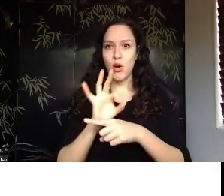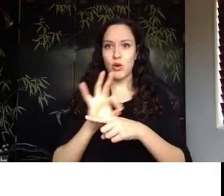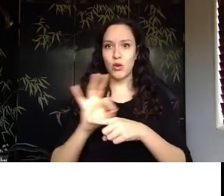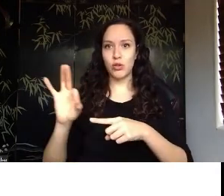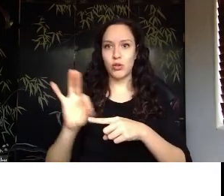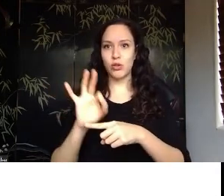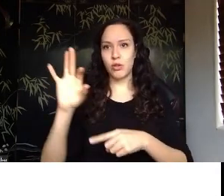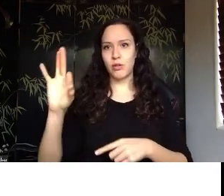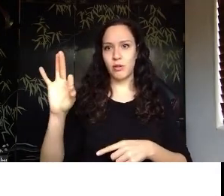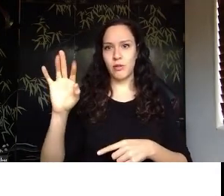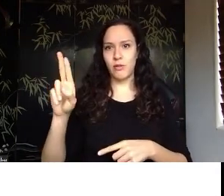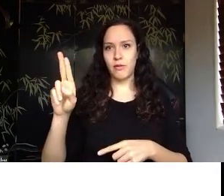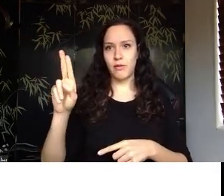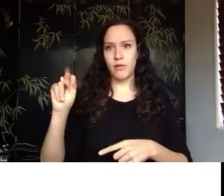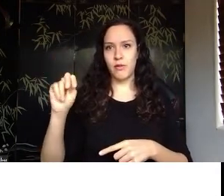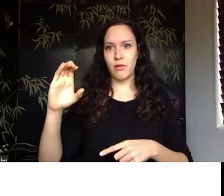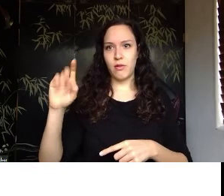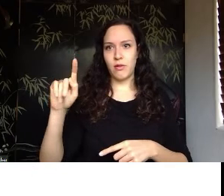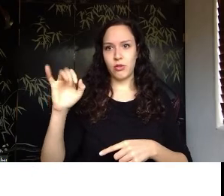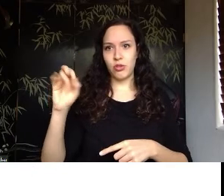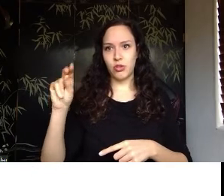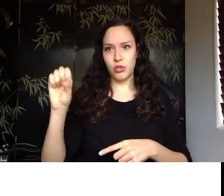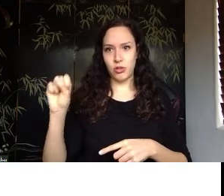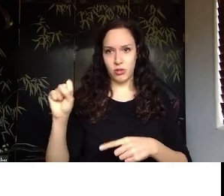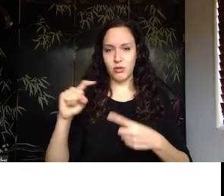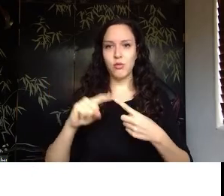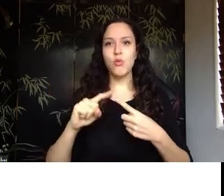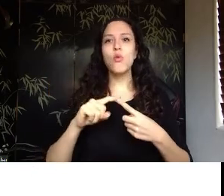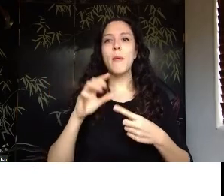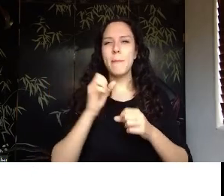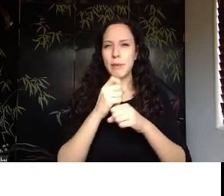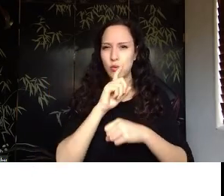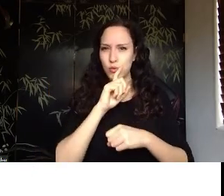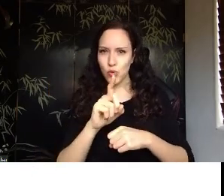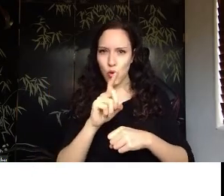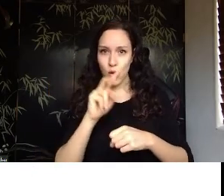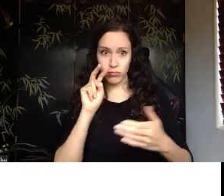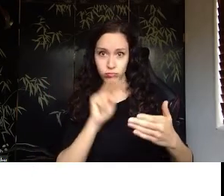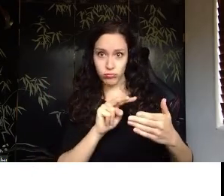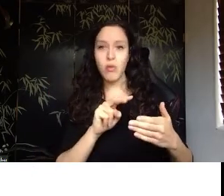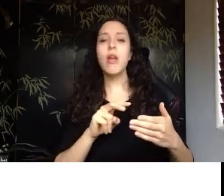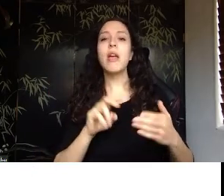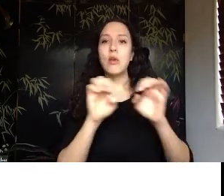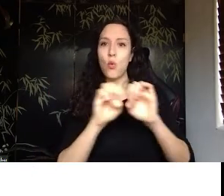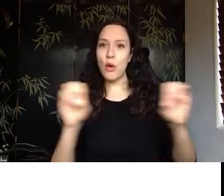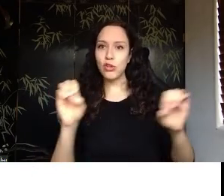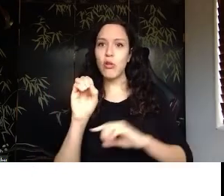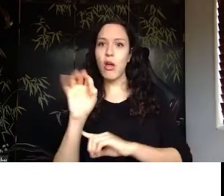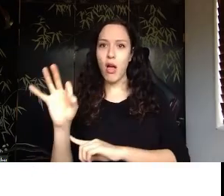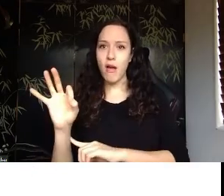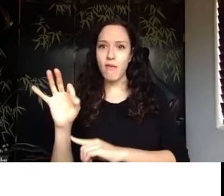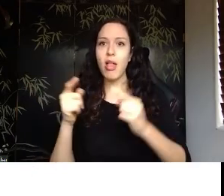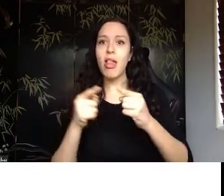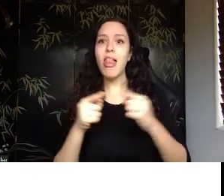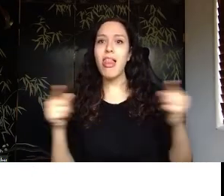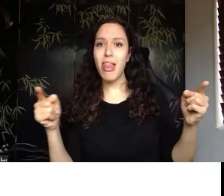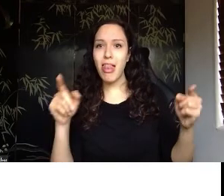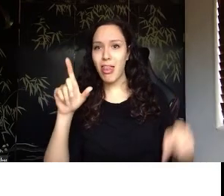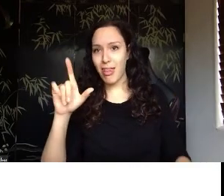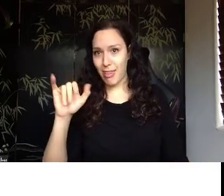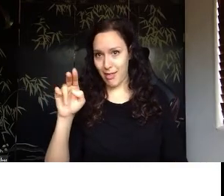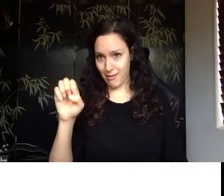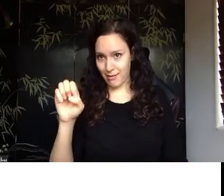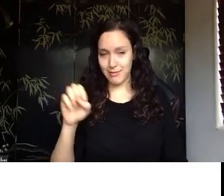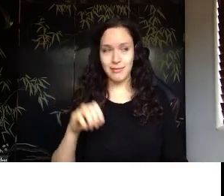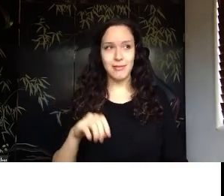what we're looking at is an actual equation of a line and not the equation of something else. Then